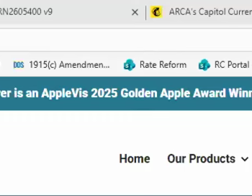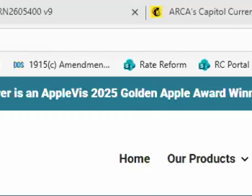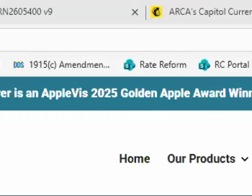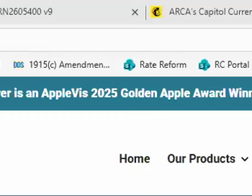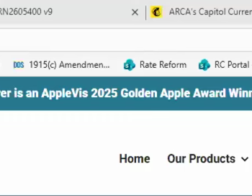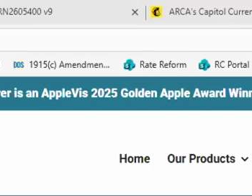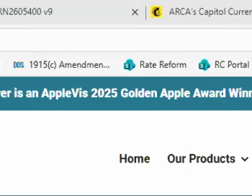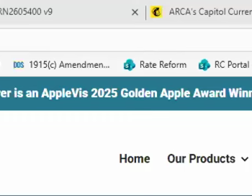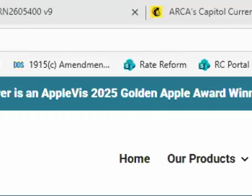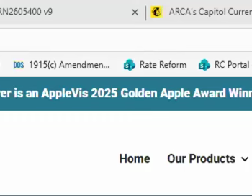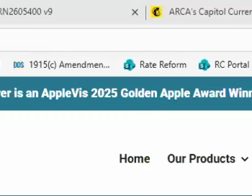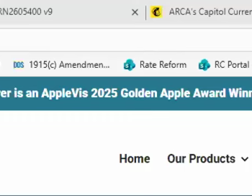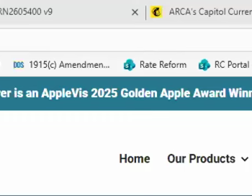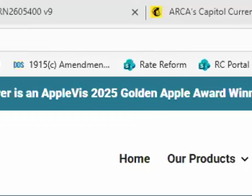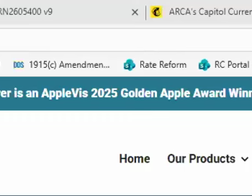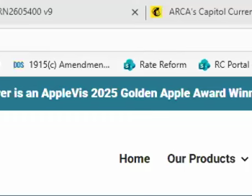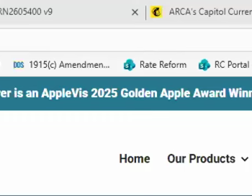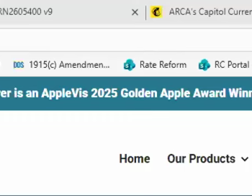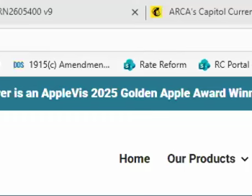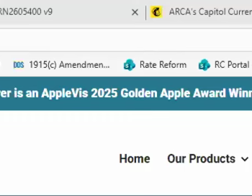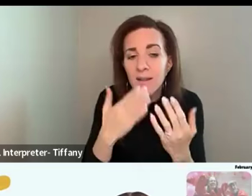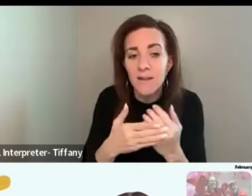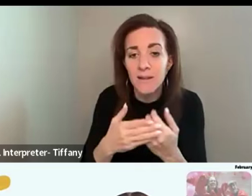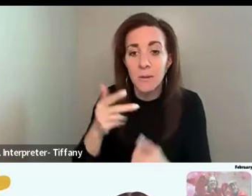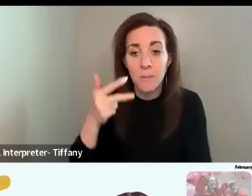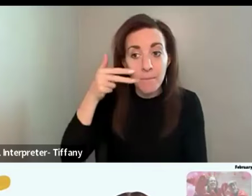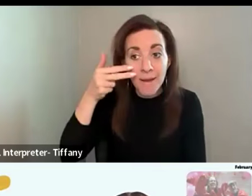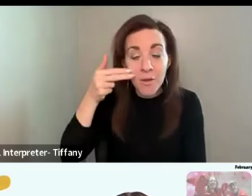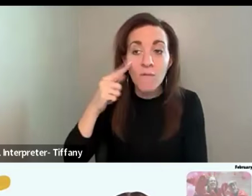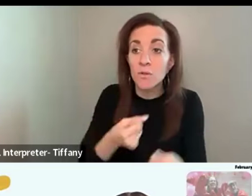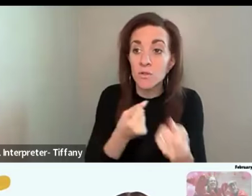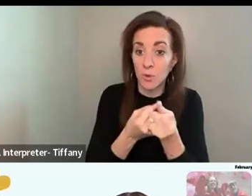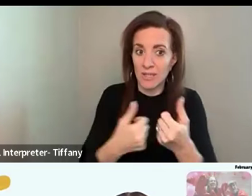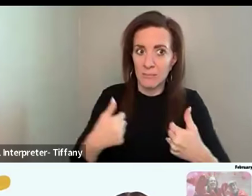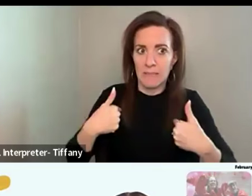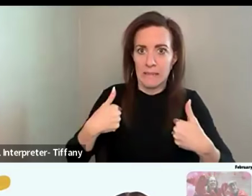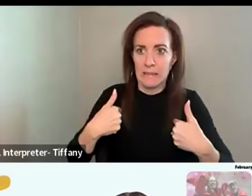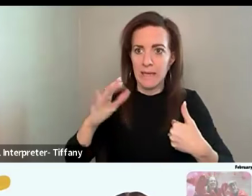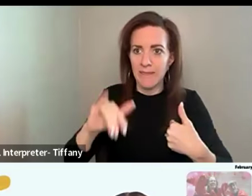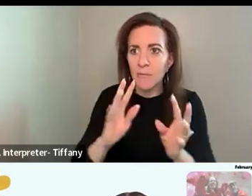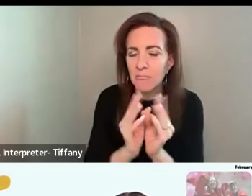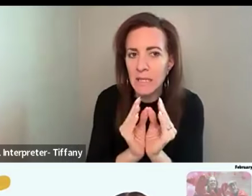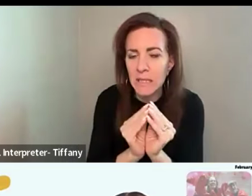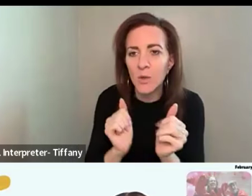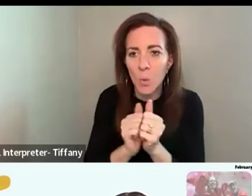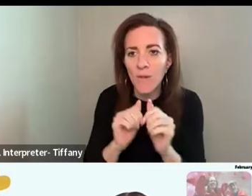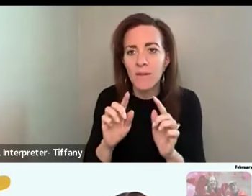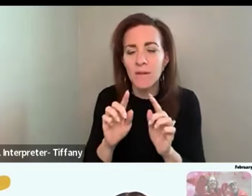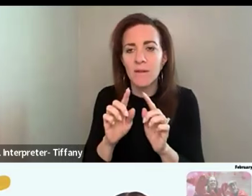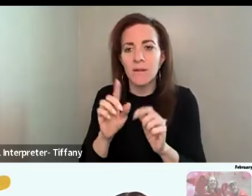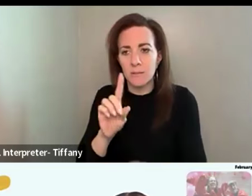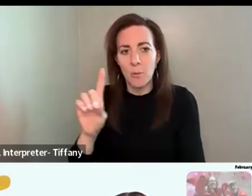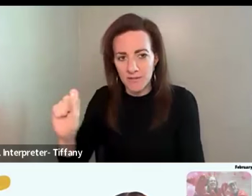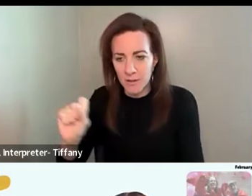So, anyways, just wanted to thank Michael for supporting me in that meeting with the Department of